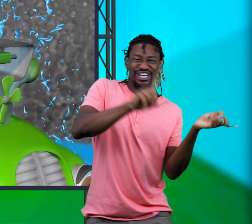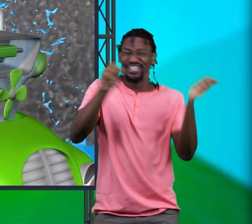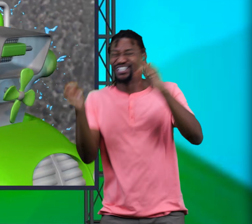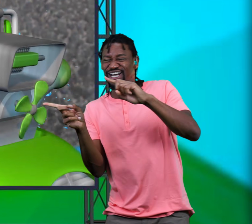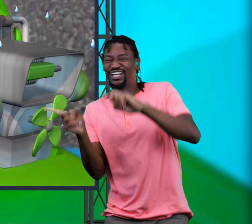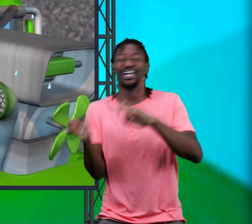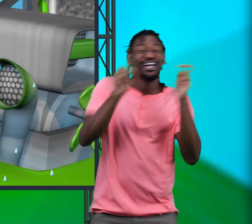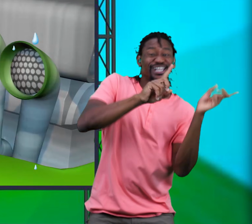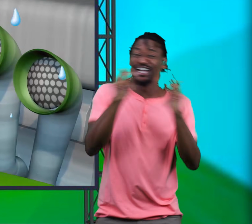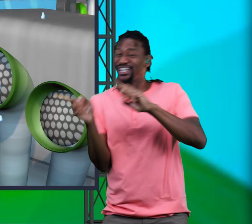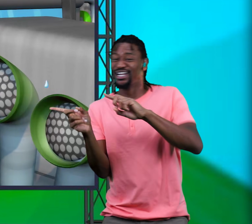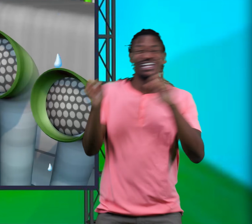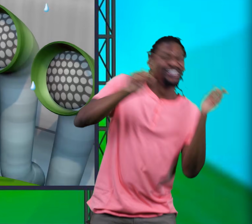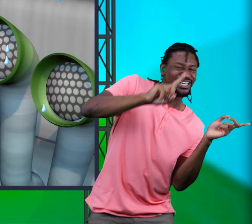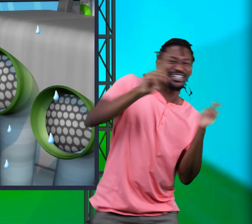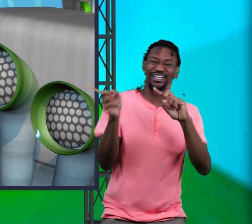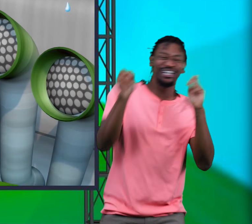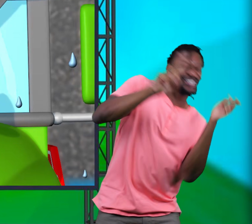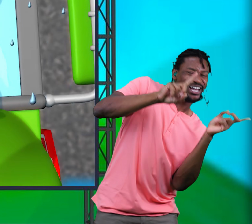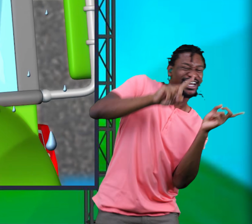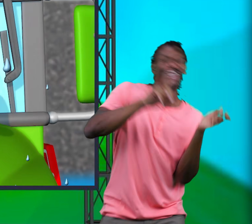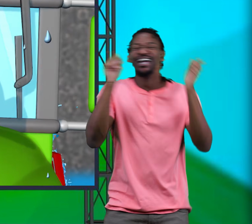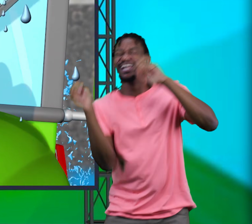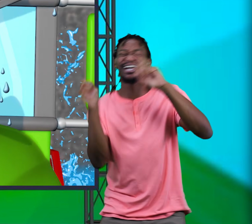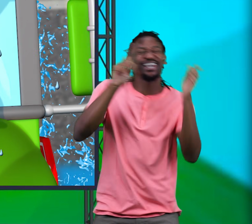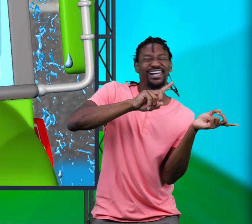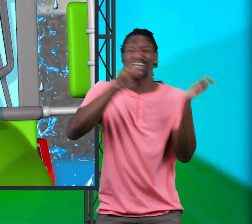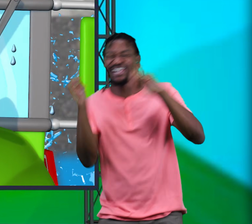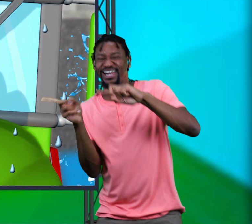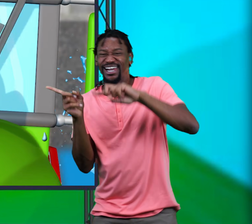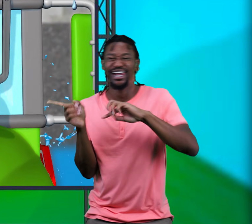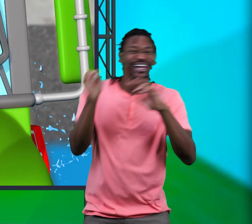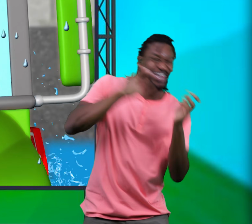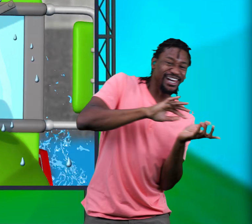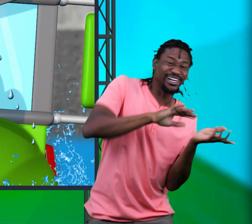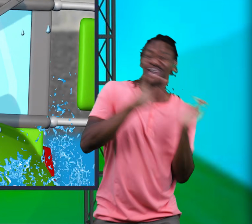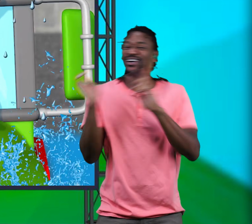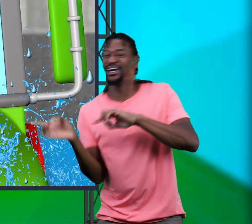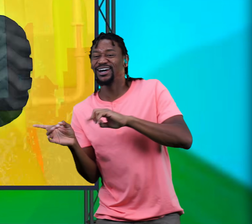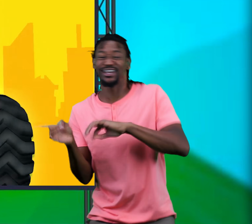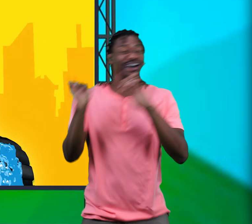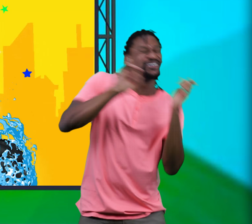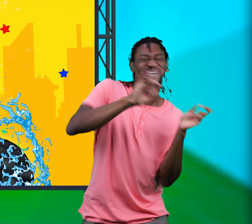The wipers on the bus go swish, swish, swish, swish, swish, swish, swish, swish,